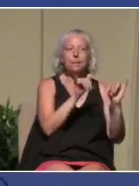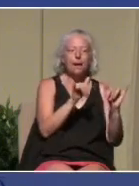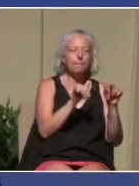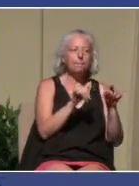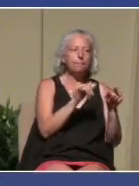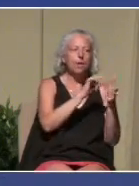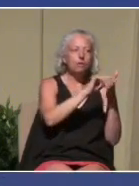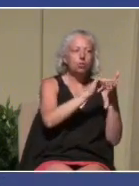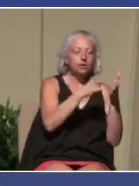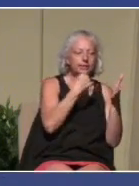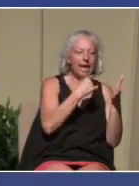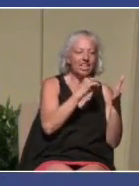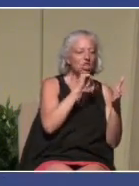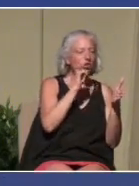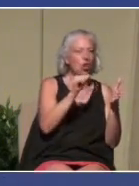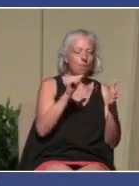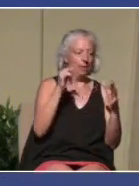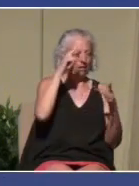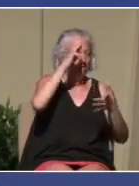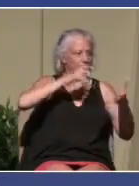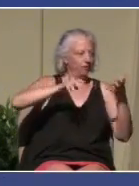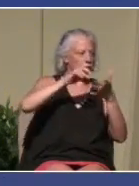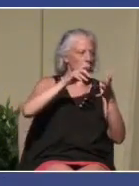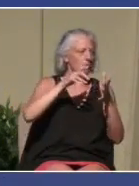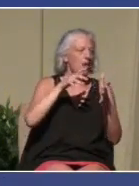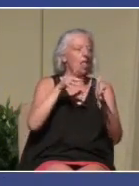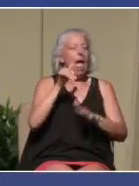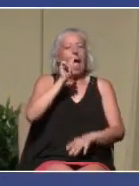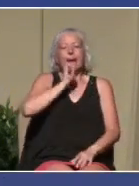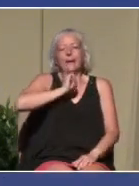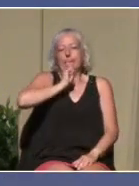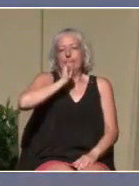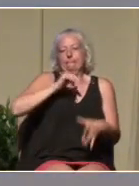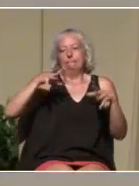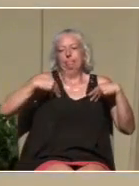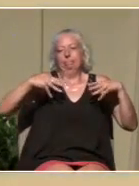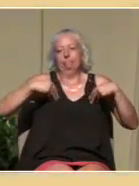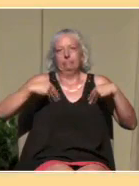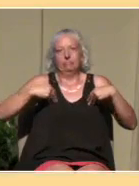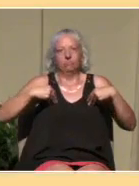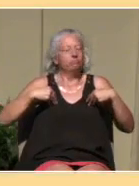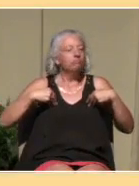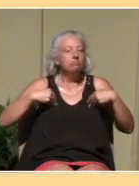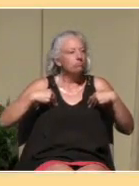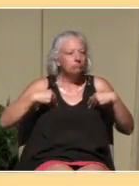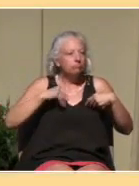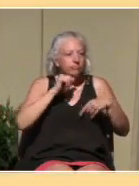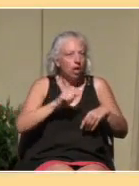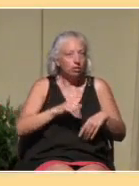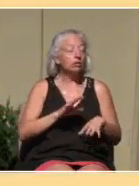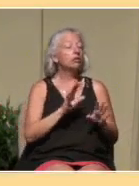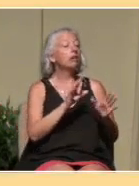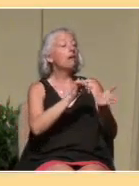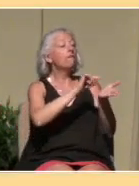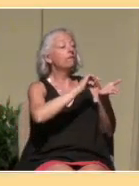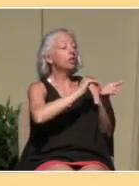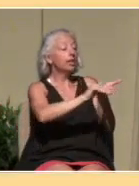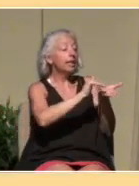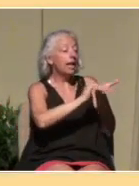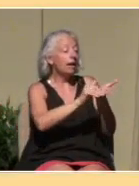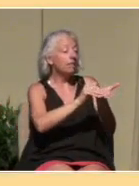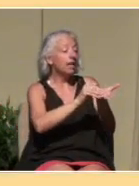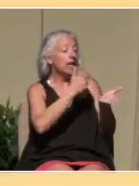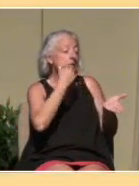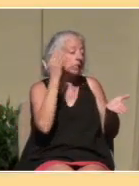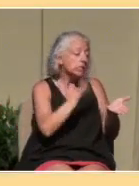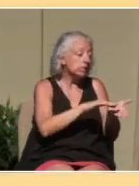with leniency. It says this, verse 7, forgiving wickedness, rebellion, and sin, yet he